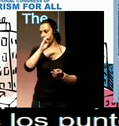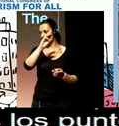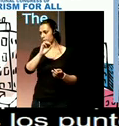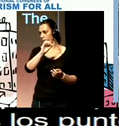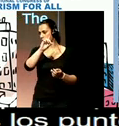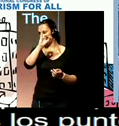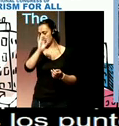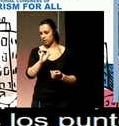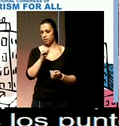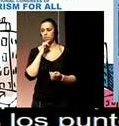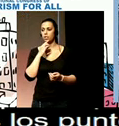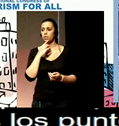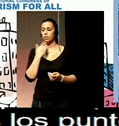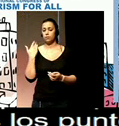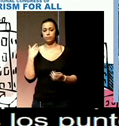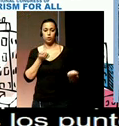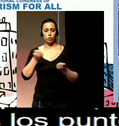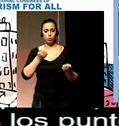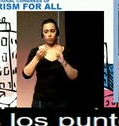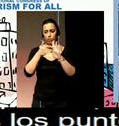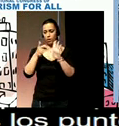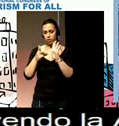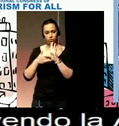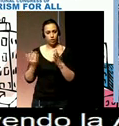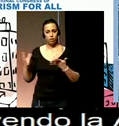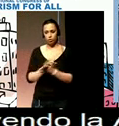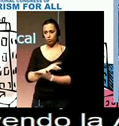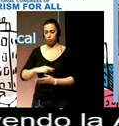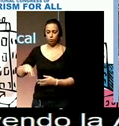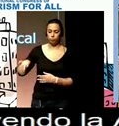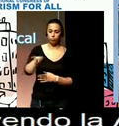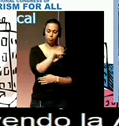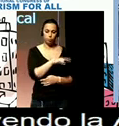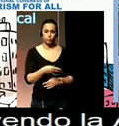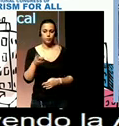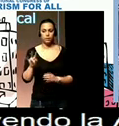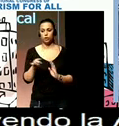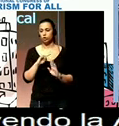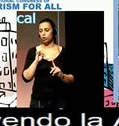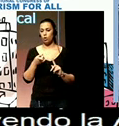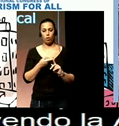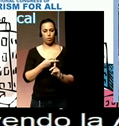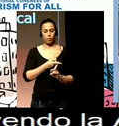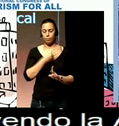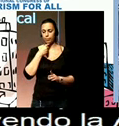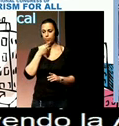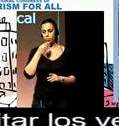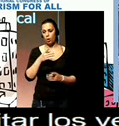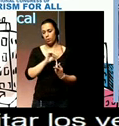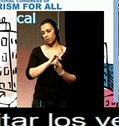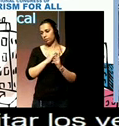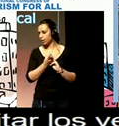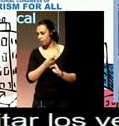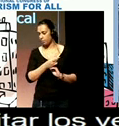route was a very radical solution for the center of Athens, which had been choked by motor traffic for